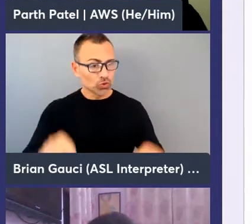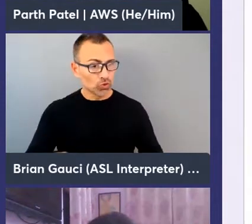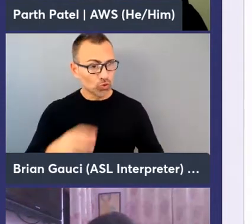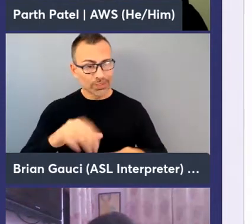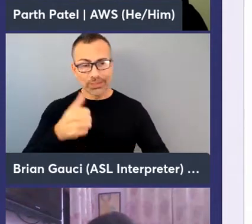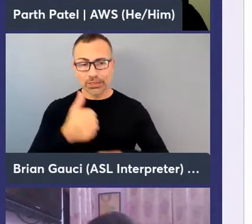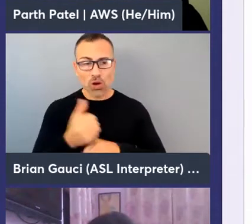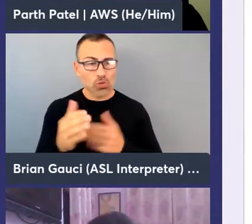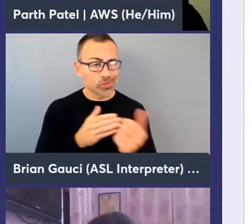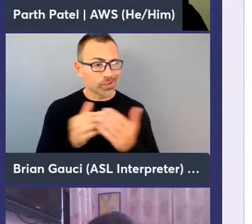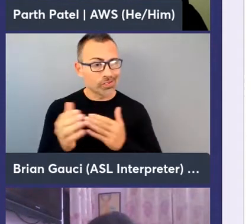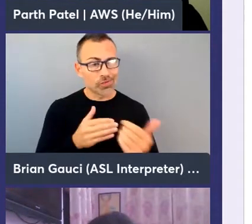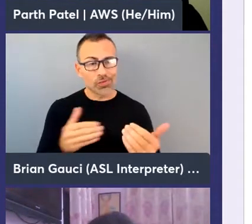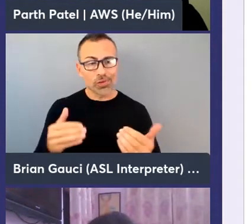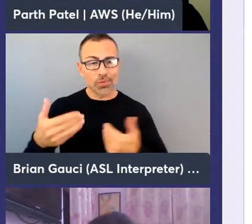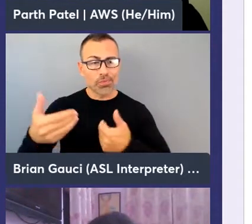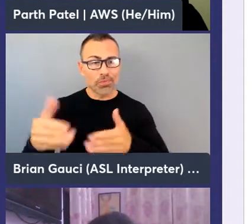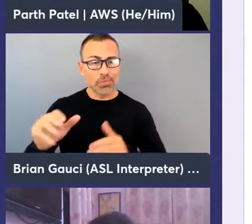that is required for that.